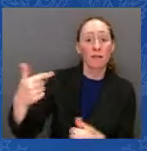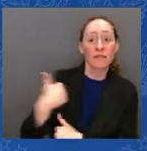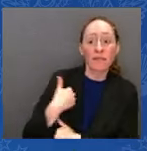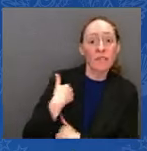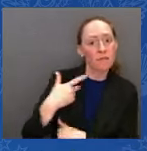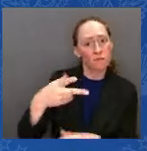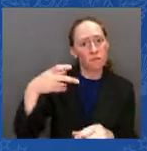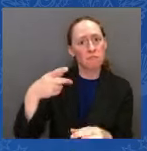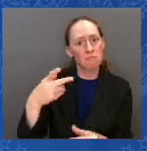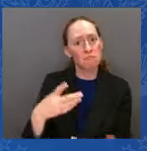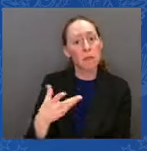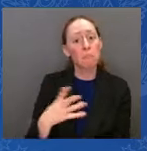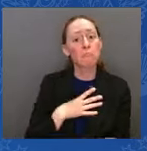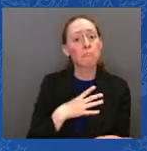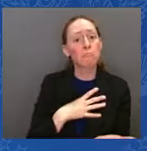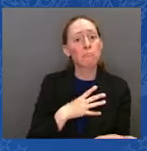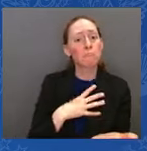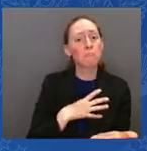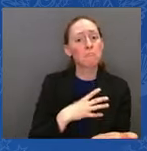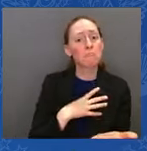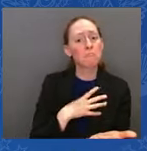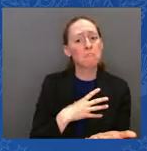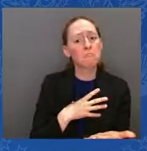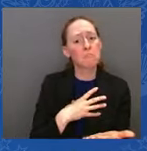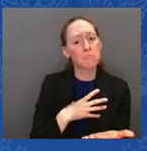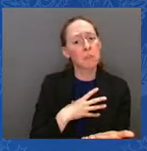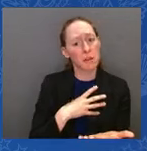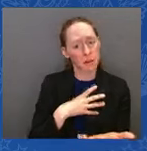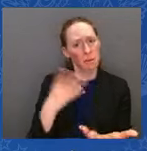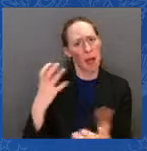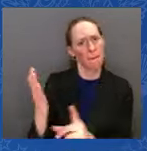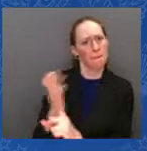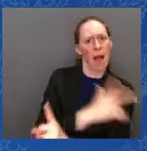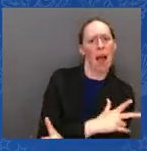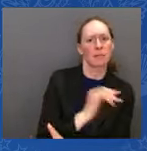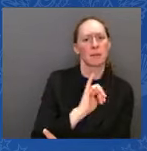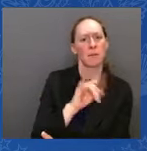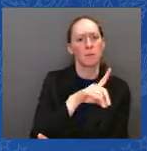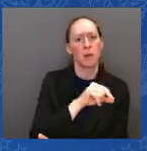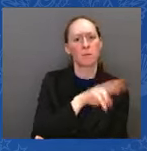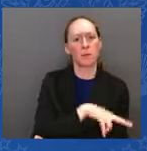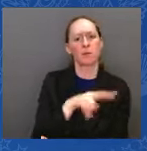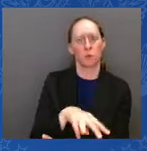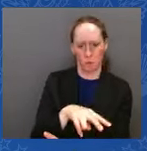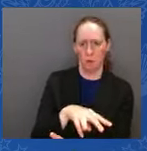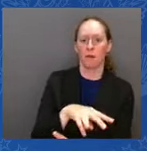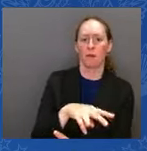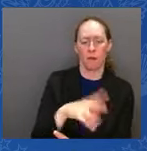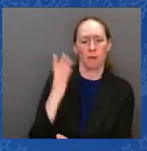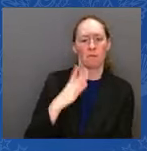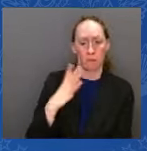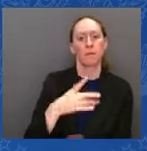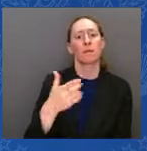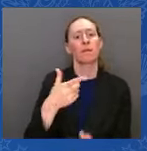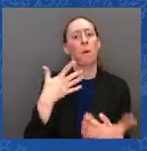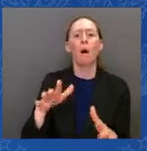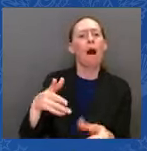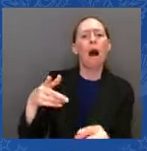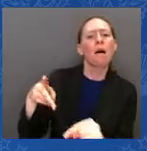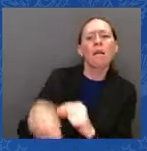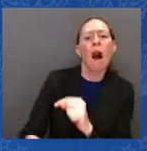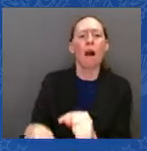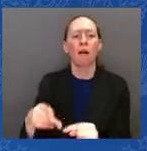going to make any cuts in defense, which we spent in 2023, we're calling for in 2023. You may remember in the State